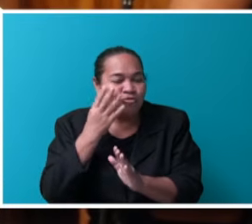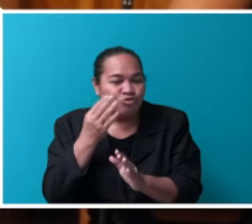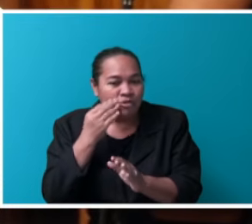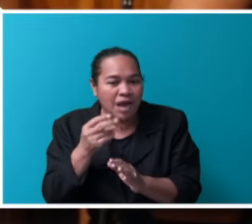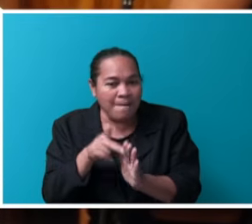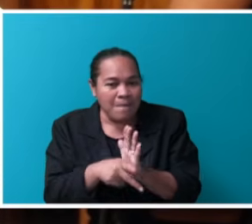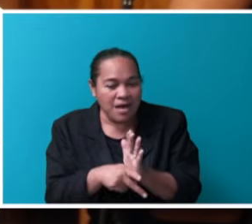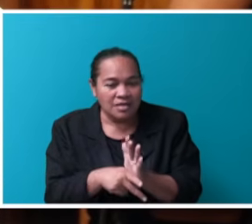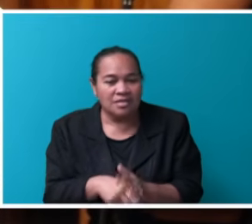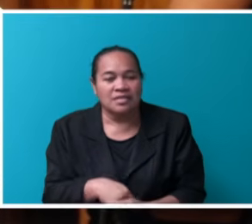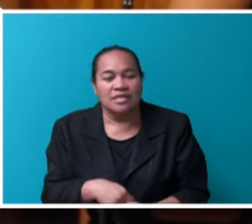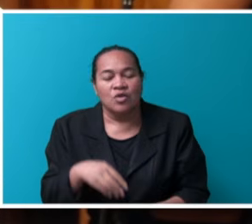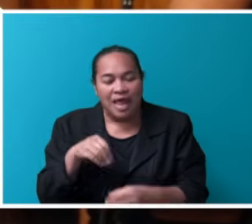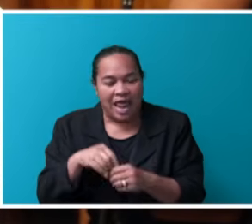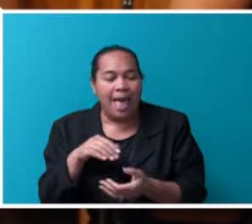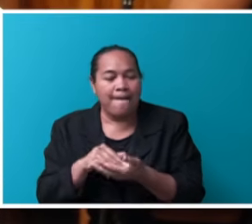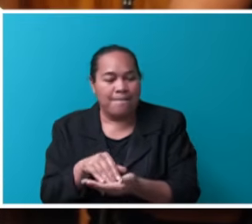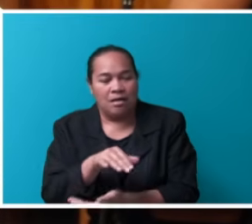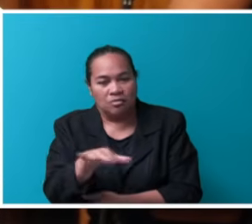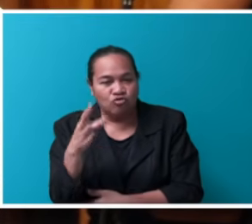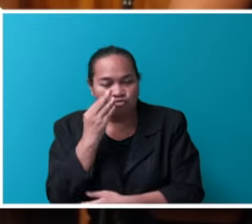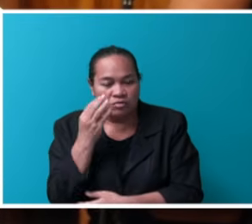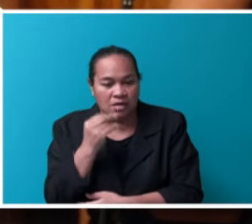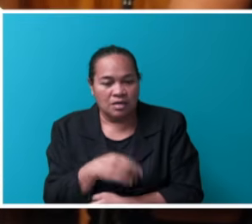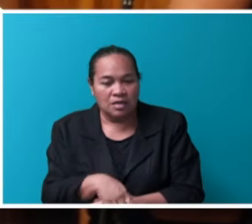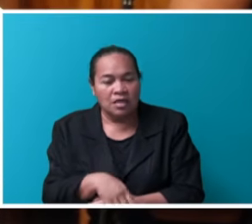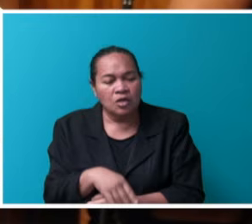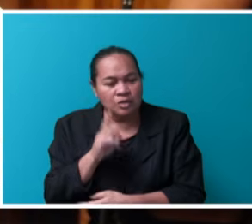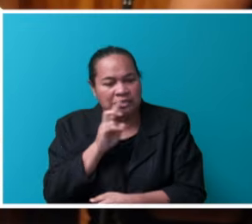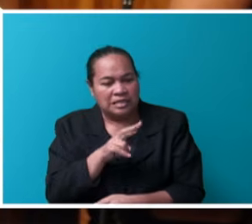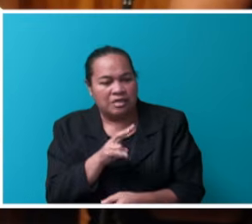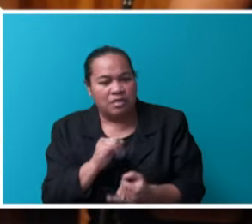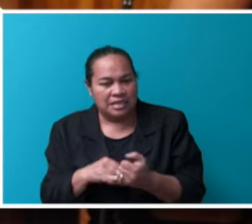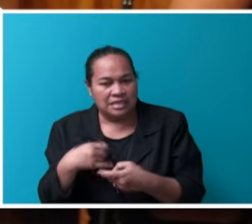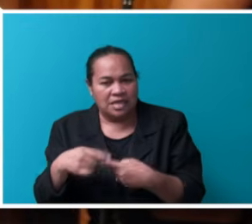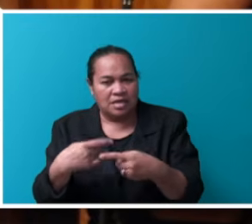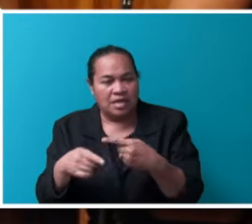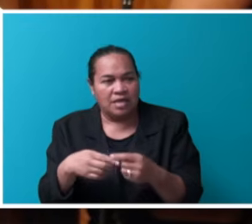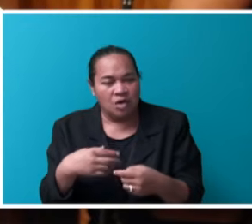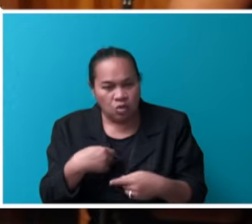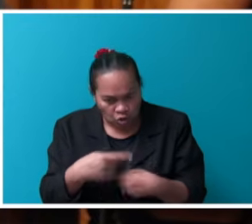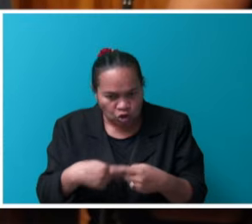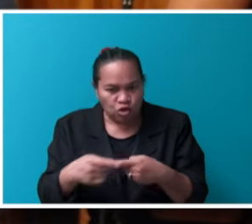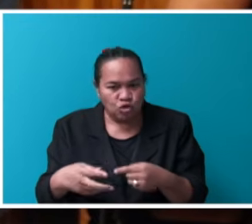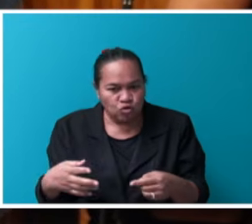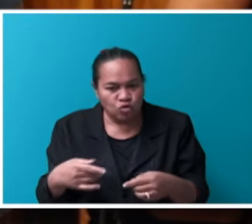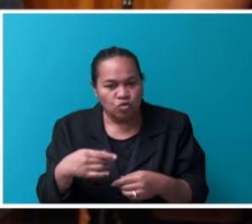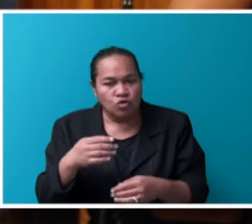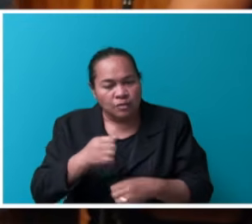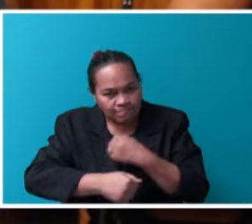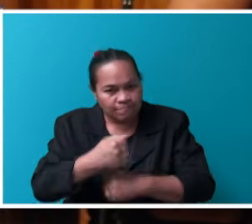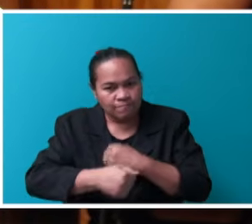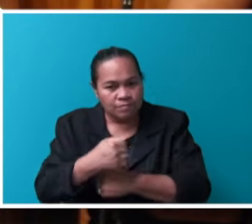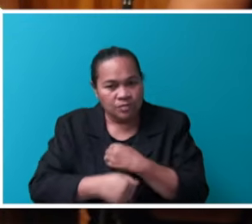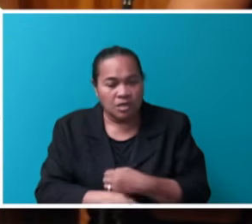interest in the industry, and we are expecting to see a sustained increase in sugarcane production. A total funding of $72 million